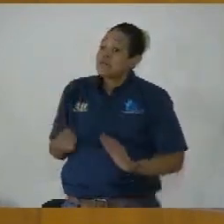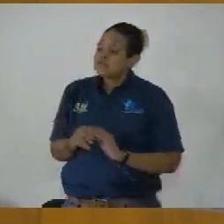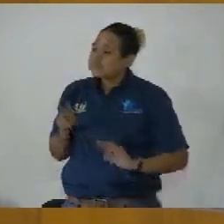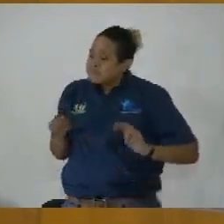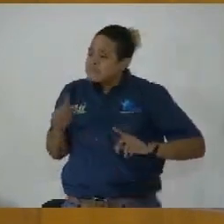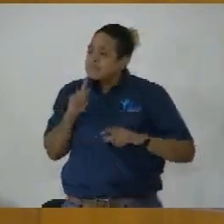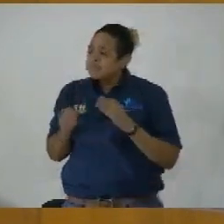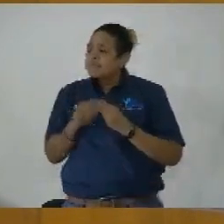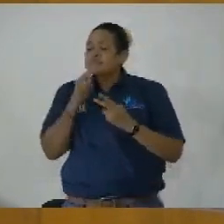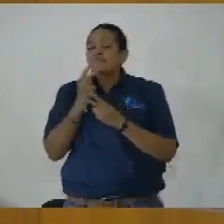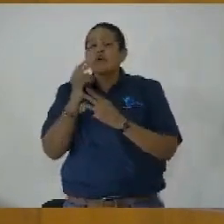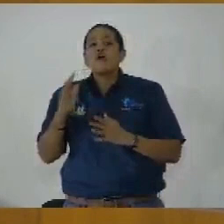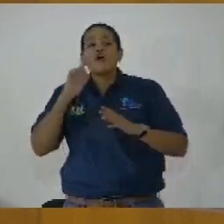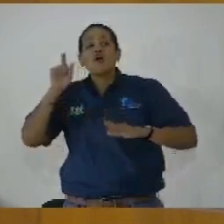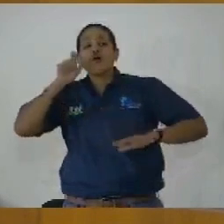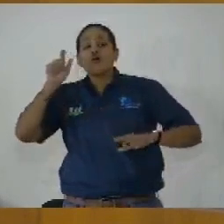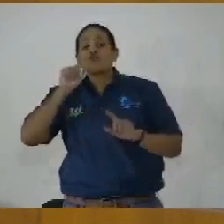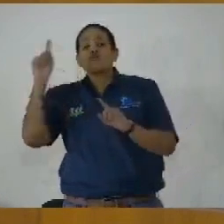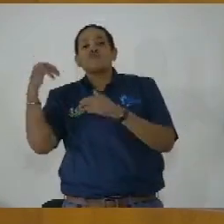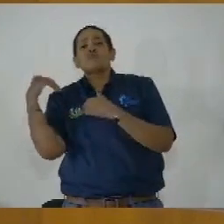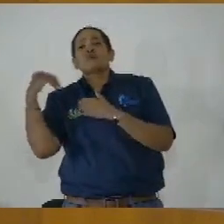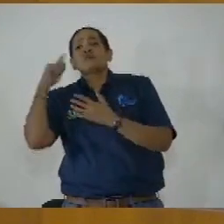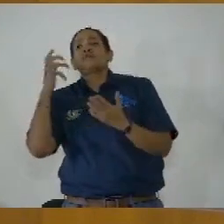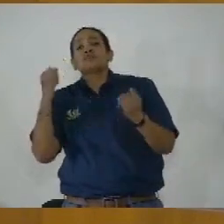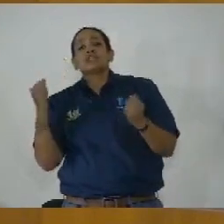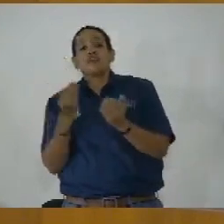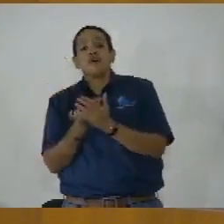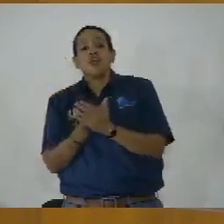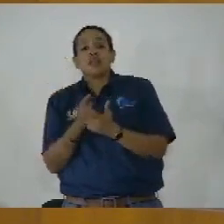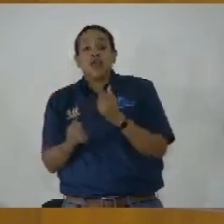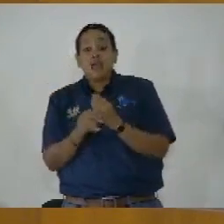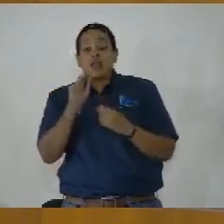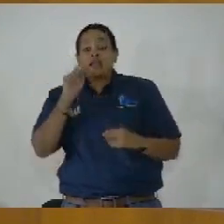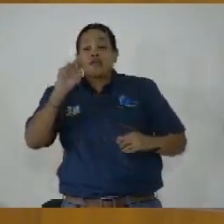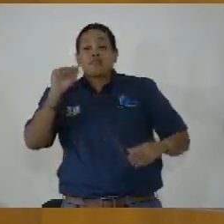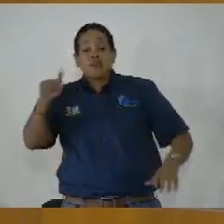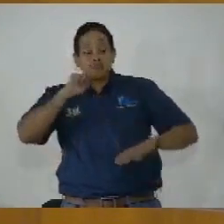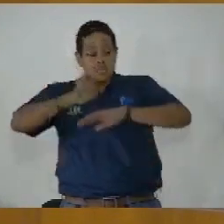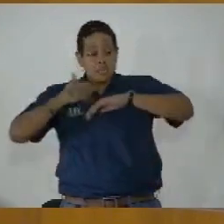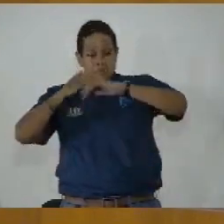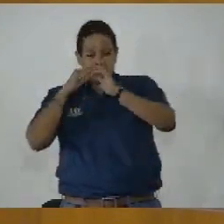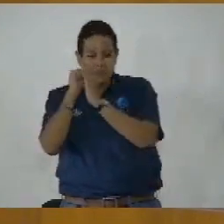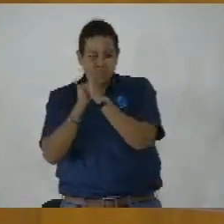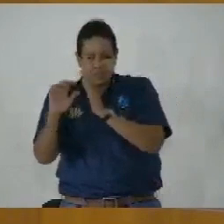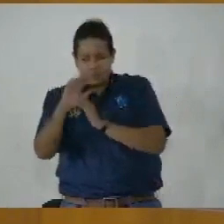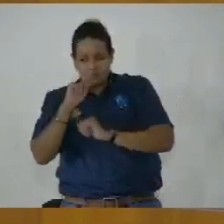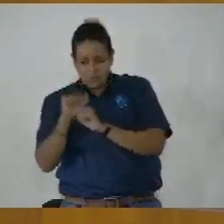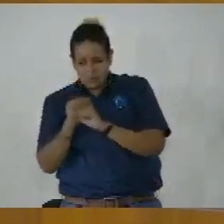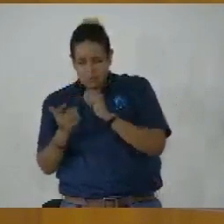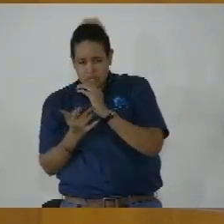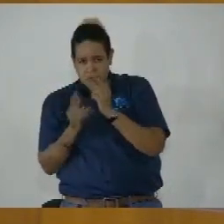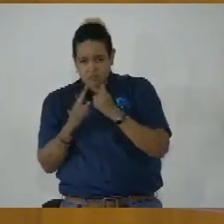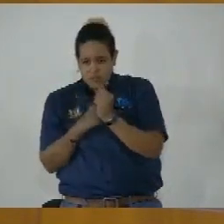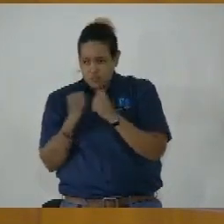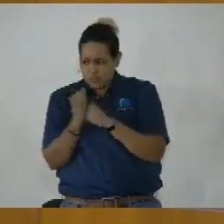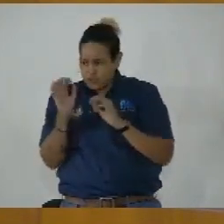the borrower responsible for securing funding. The NWA is the implementing agency ensuring technical and structural